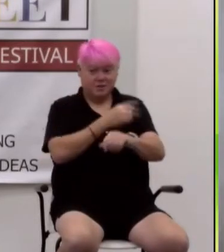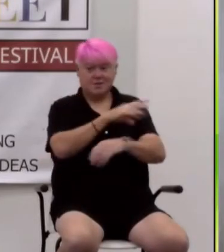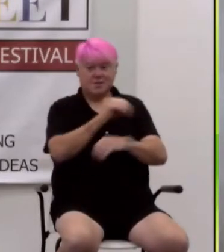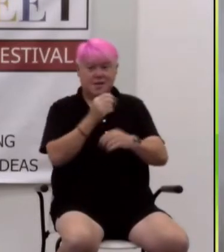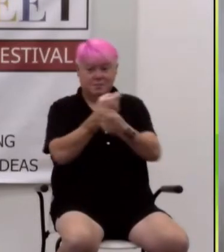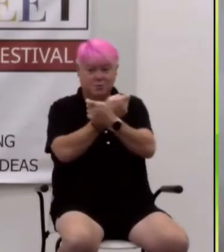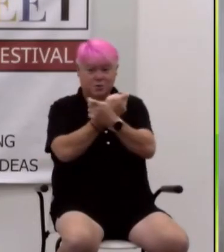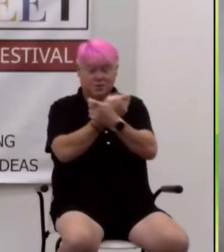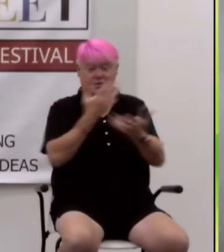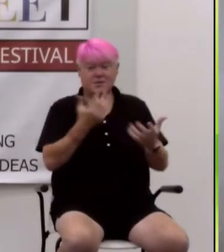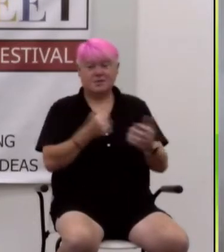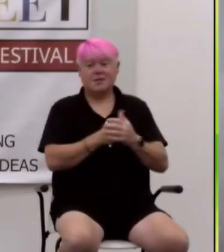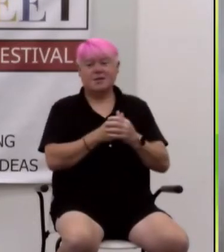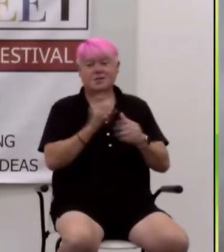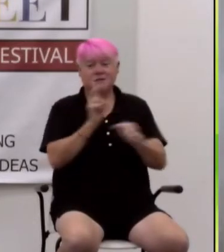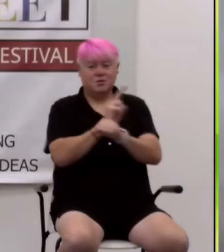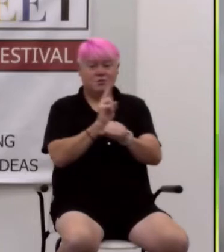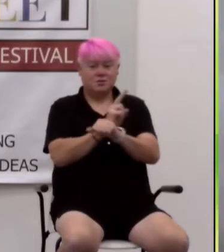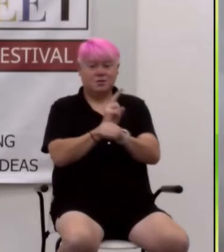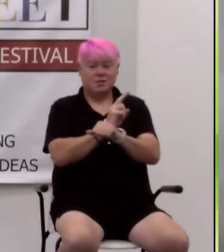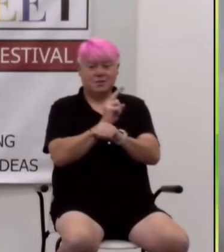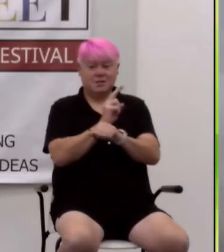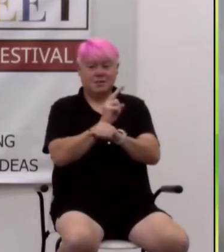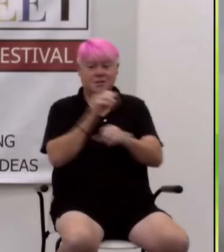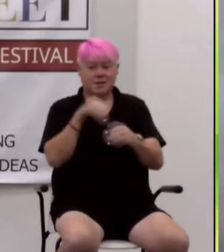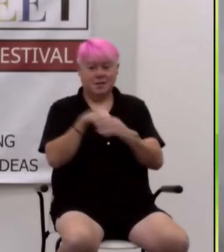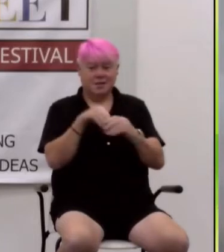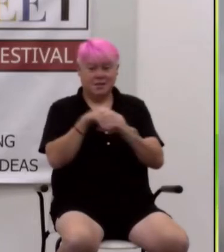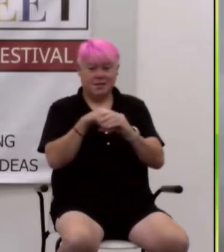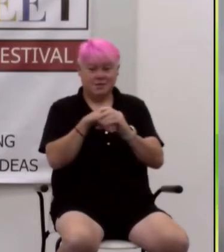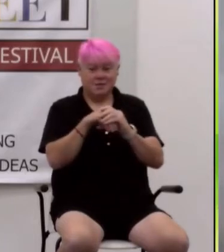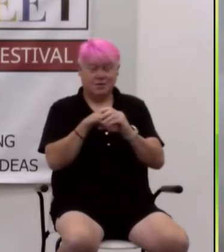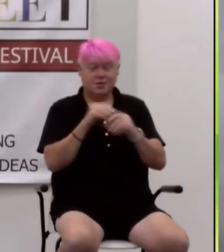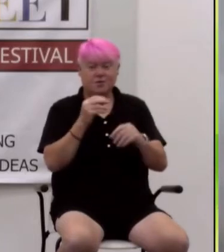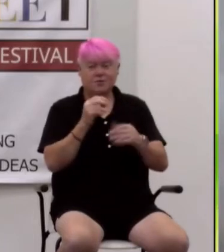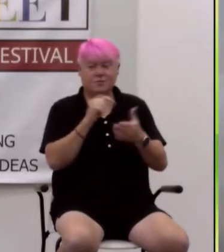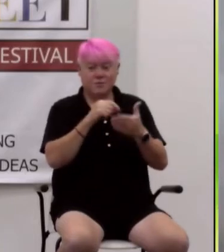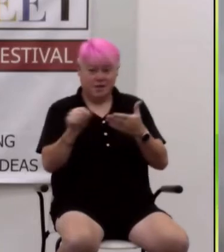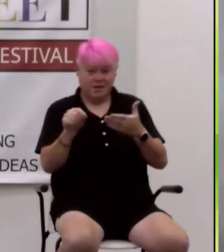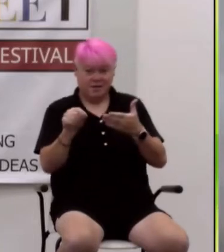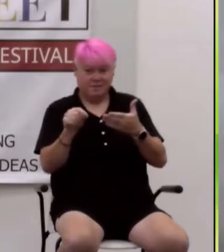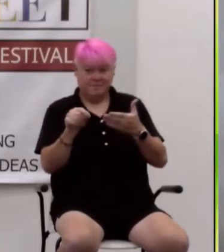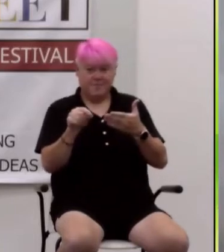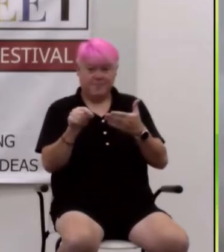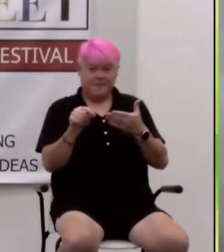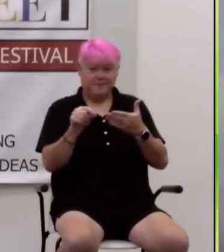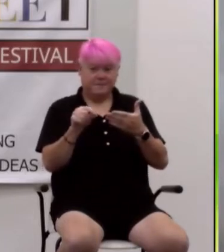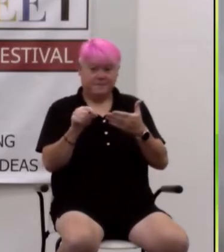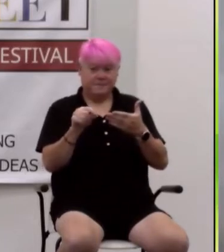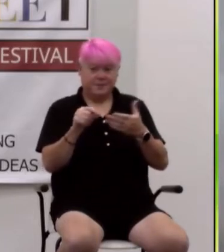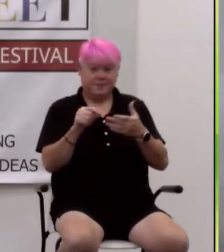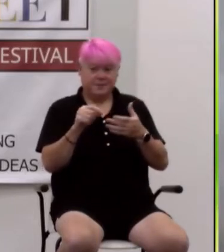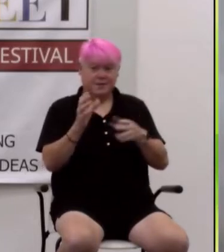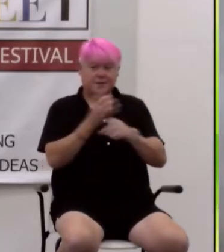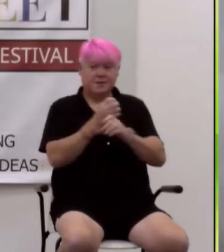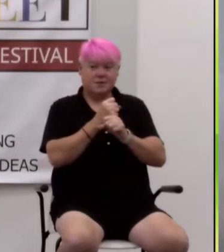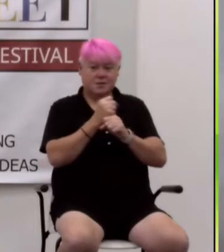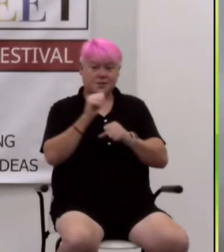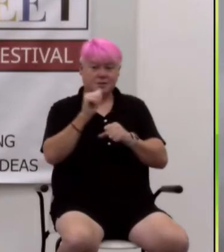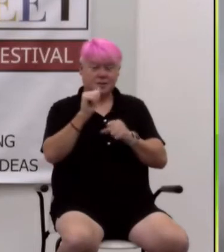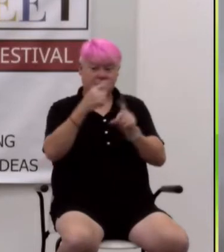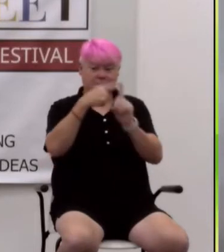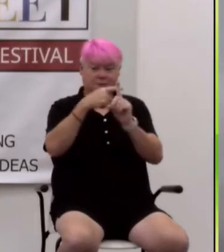she used it in her writing. And generally speaking, she gets A+